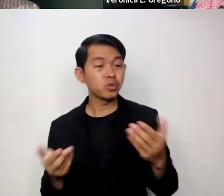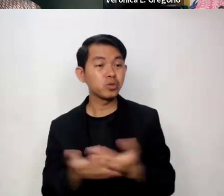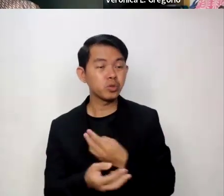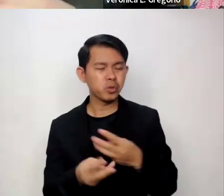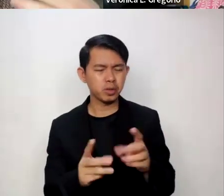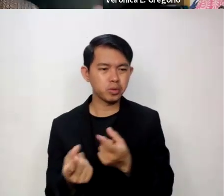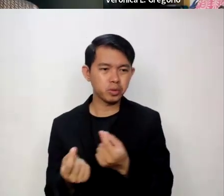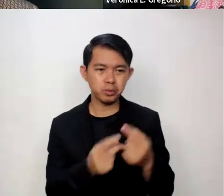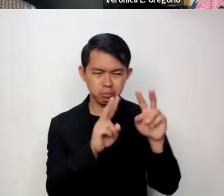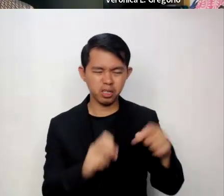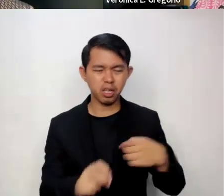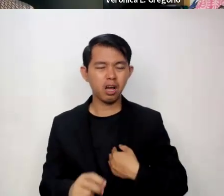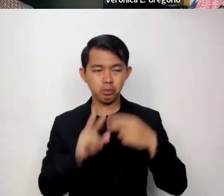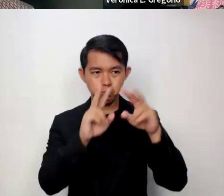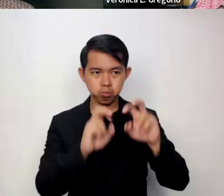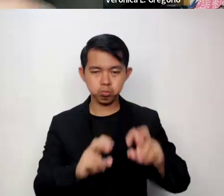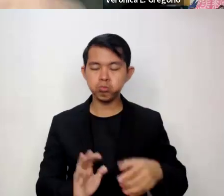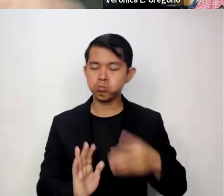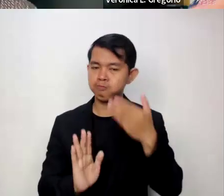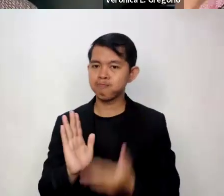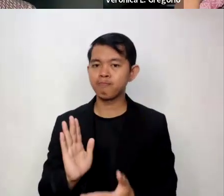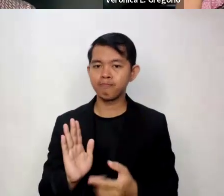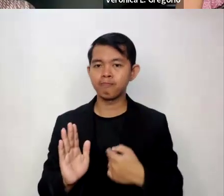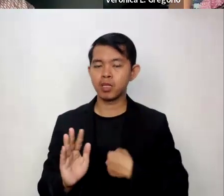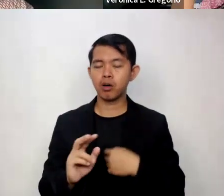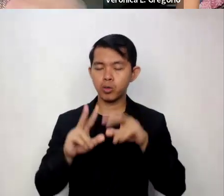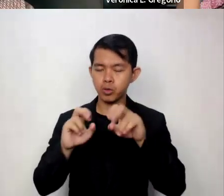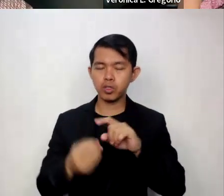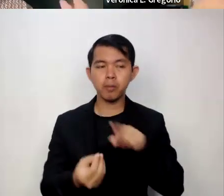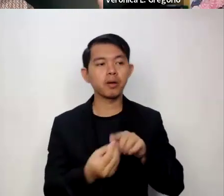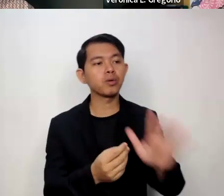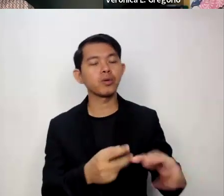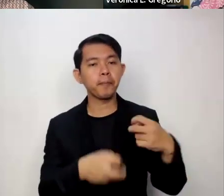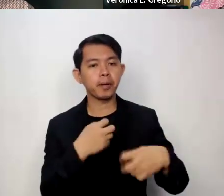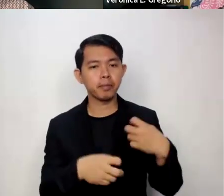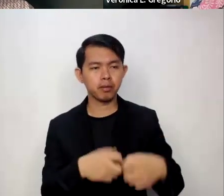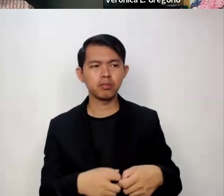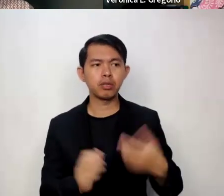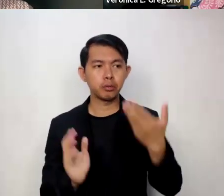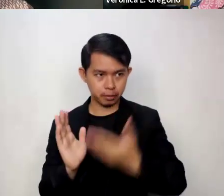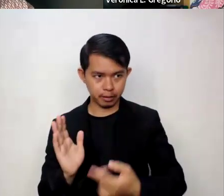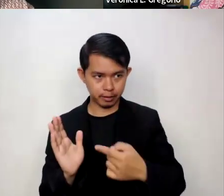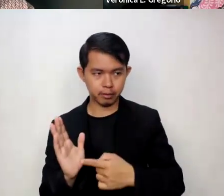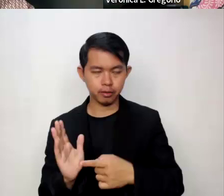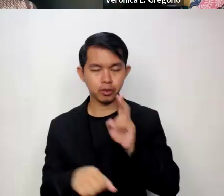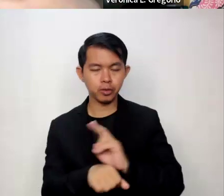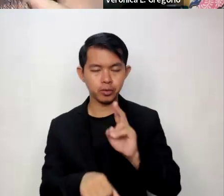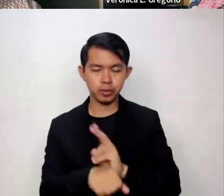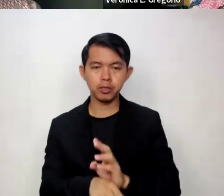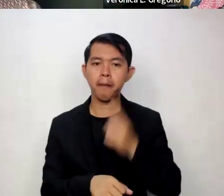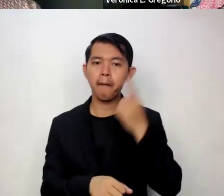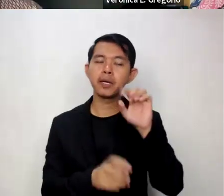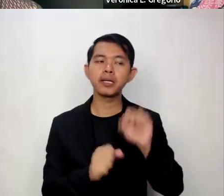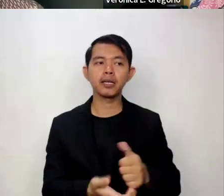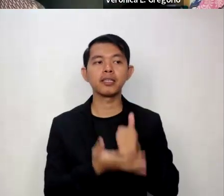okay, I'm a researcher, privileged ako na mag-research ako about your issues. Gamitin natin yung findings so that it's useful